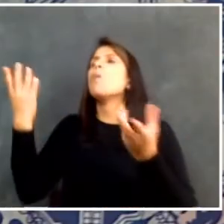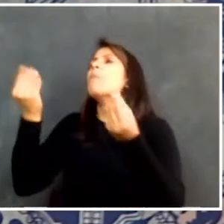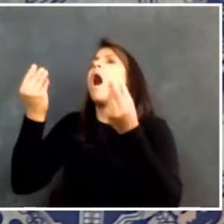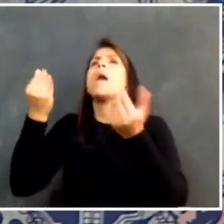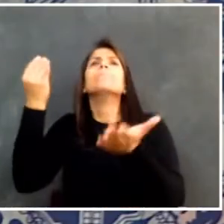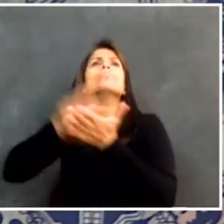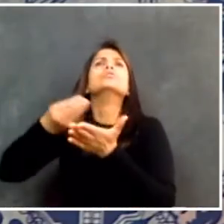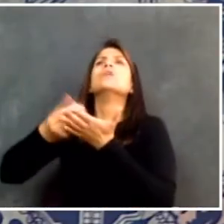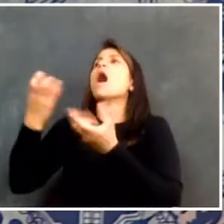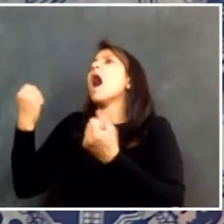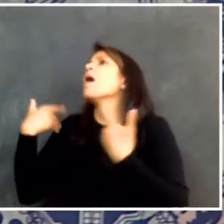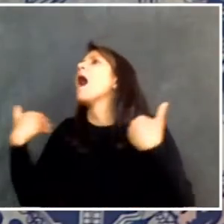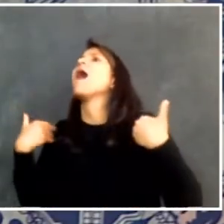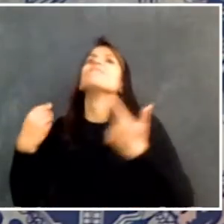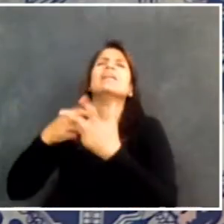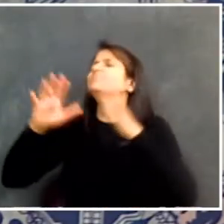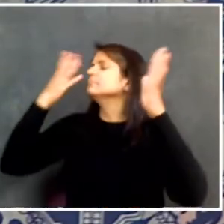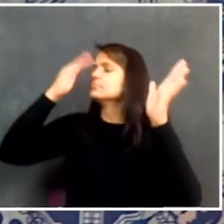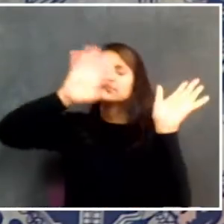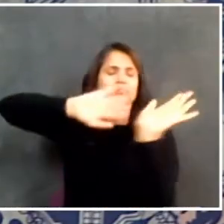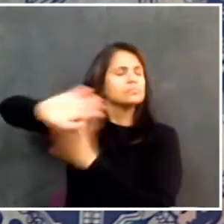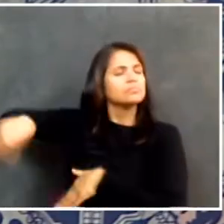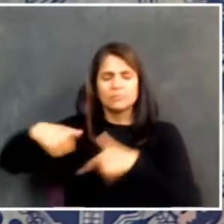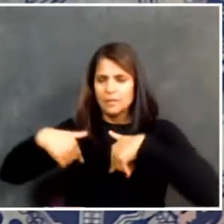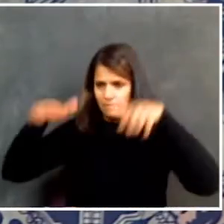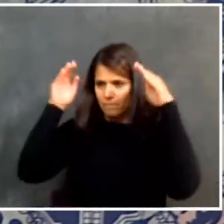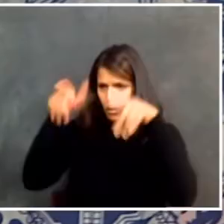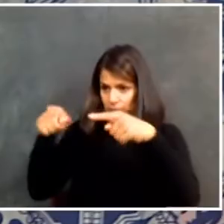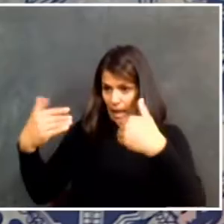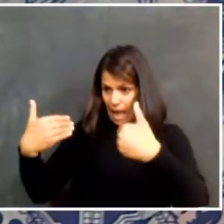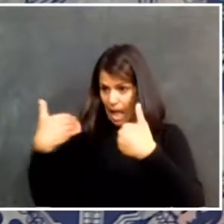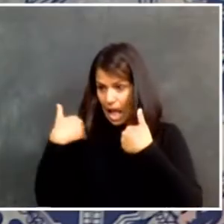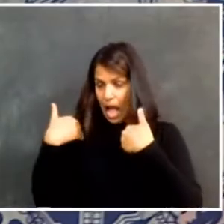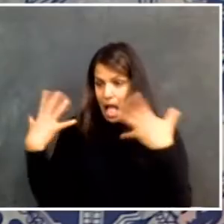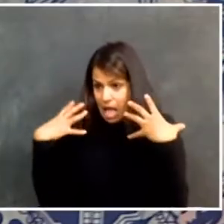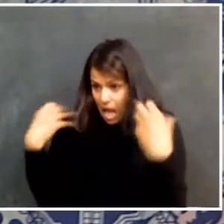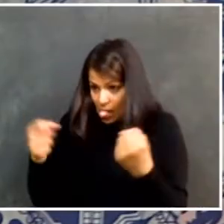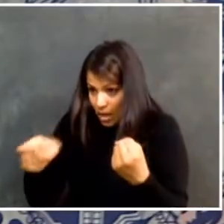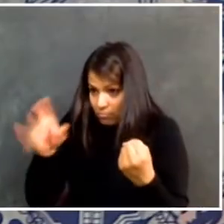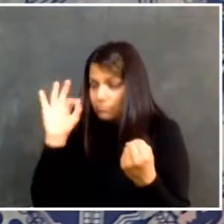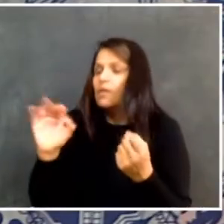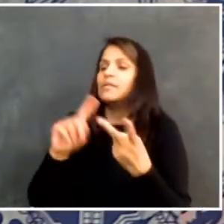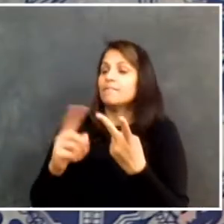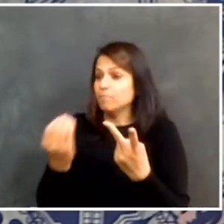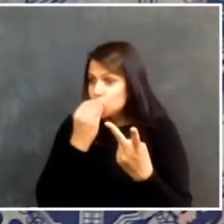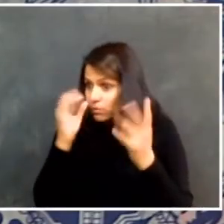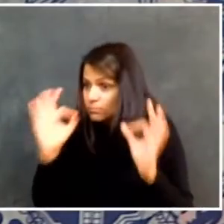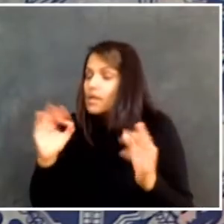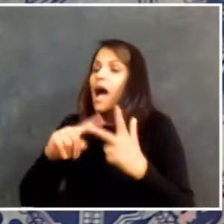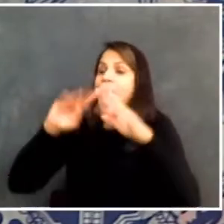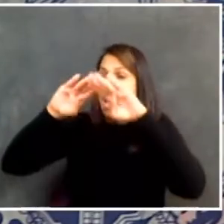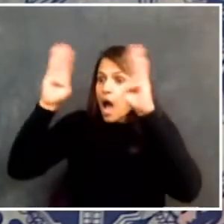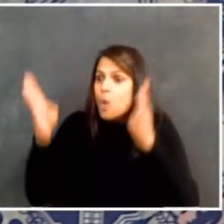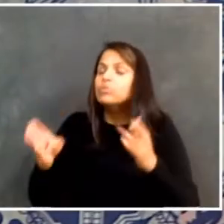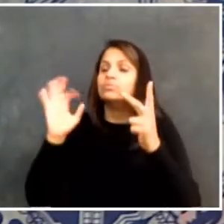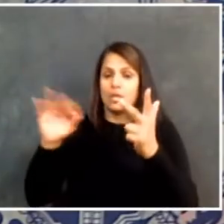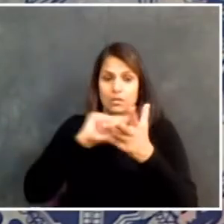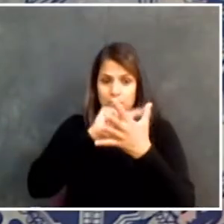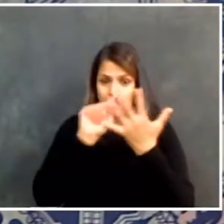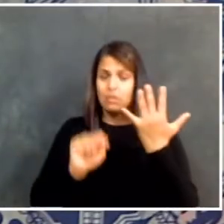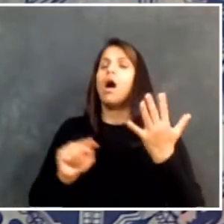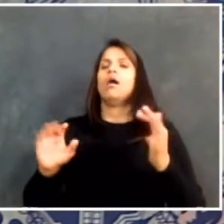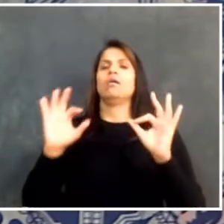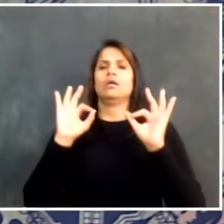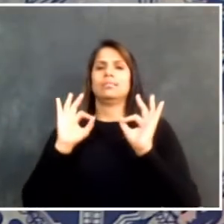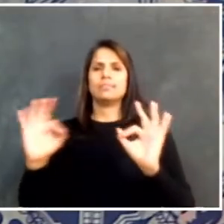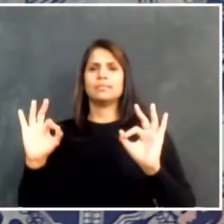goals. It was tough to make the cuts that we've already announced. As we need to make cuts, we will